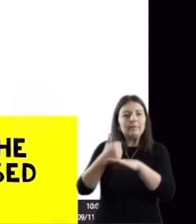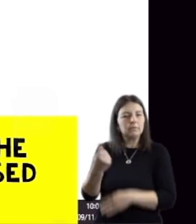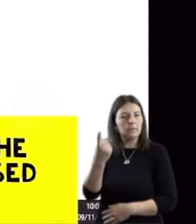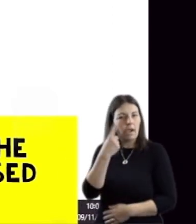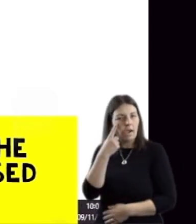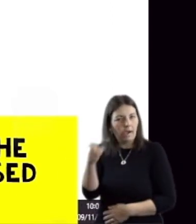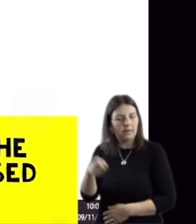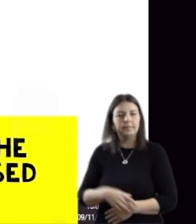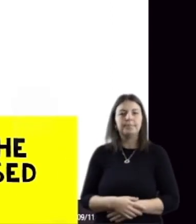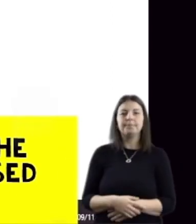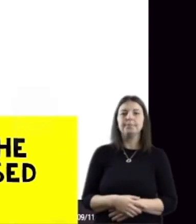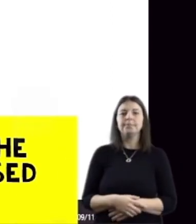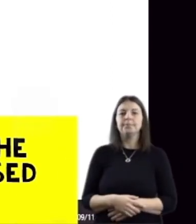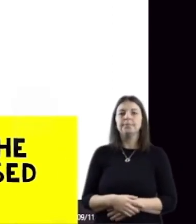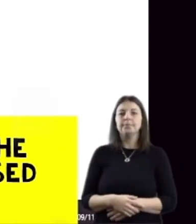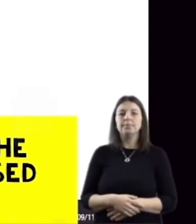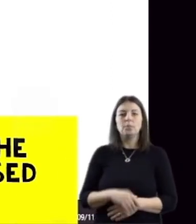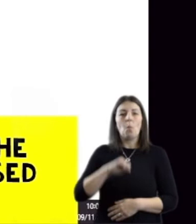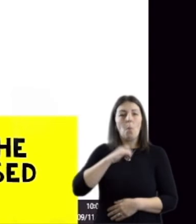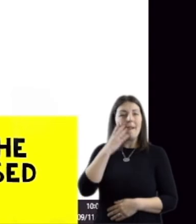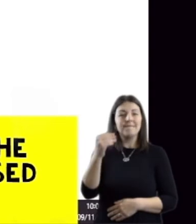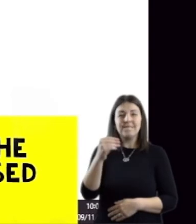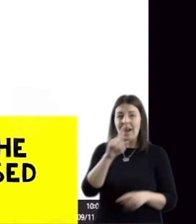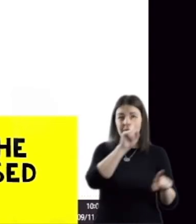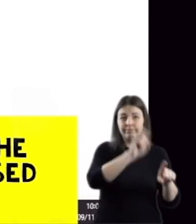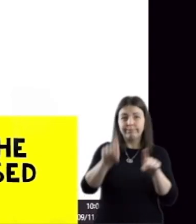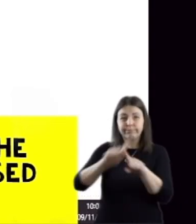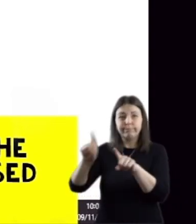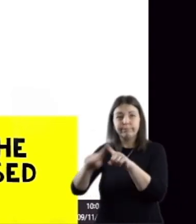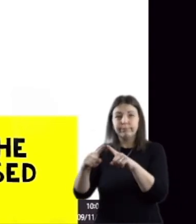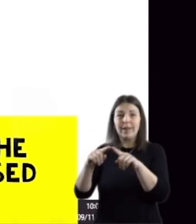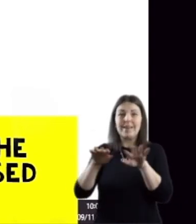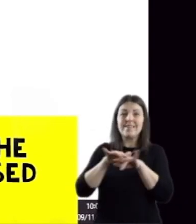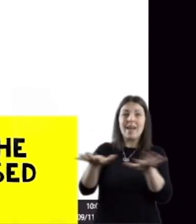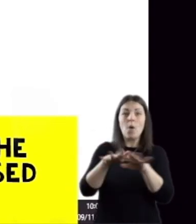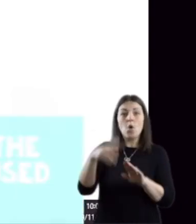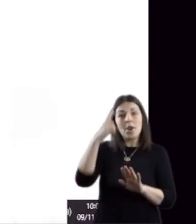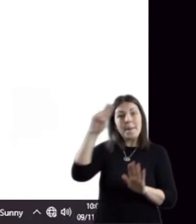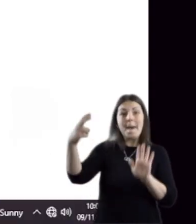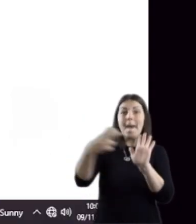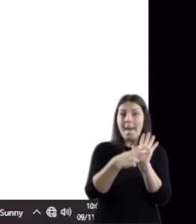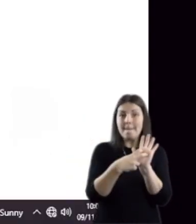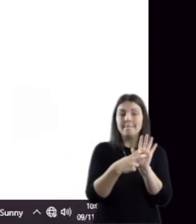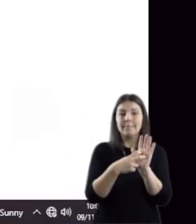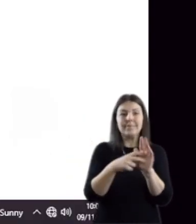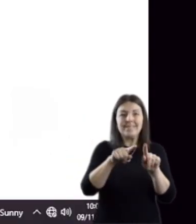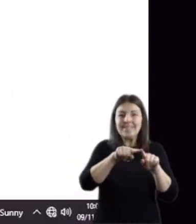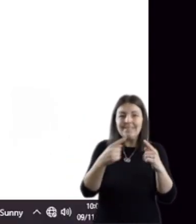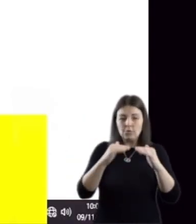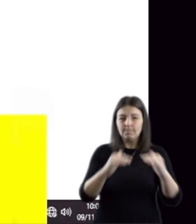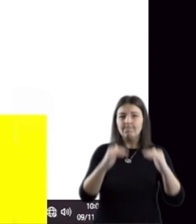the type of security used, and you can also change your Wi-Fi password.